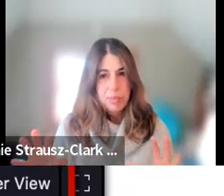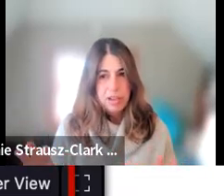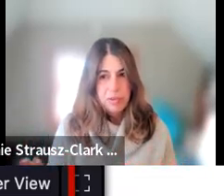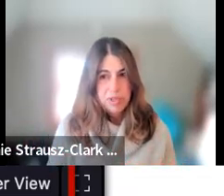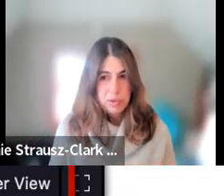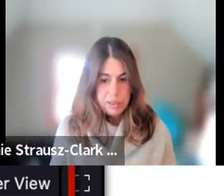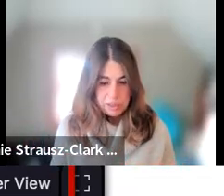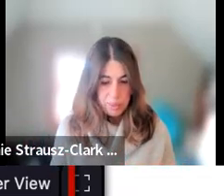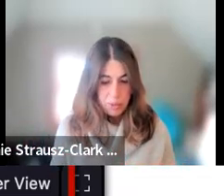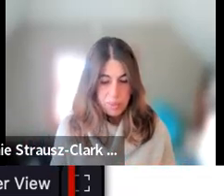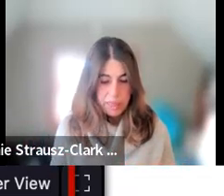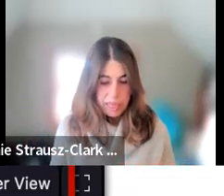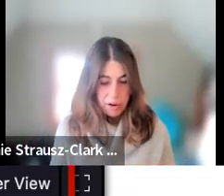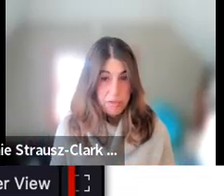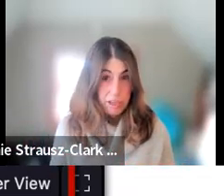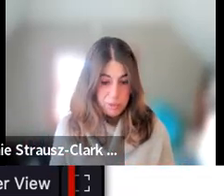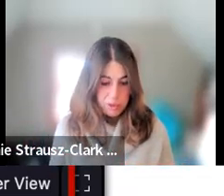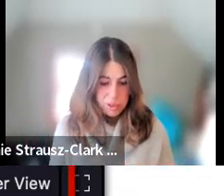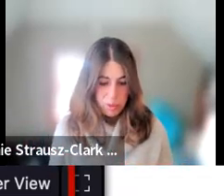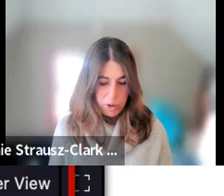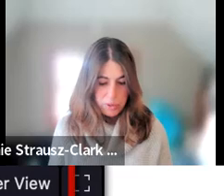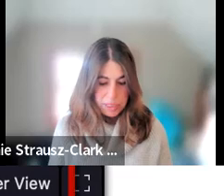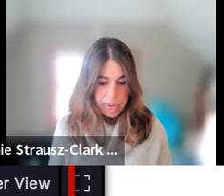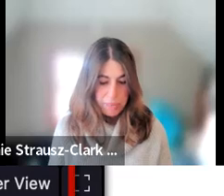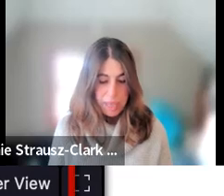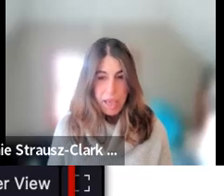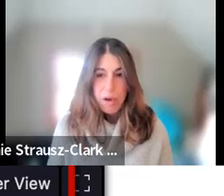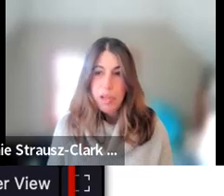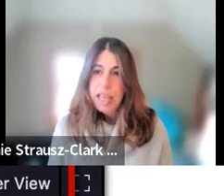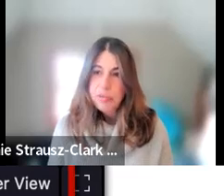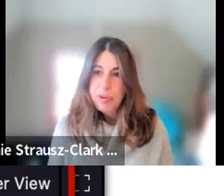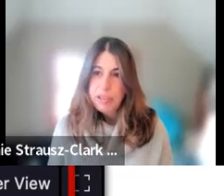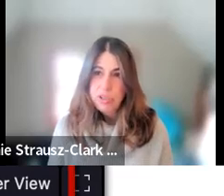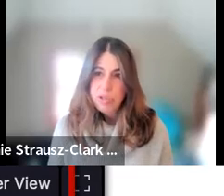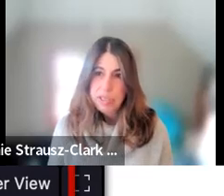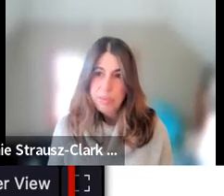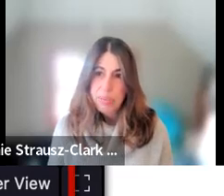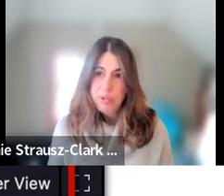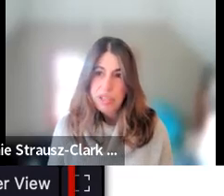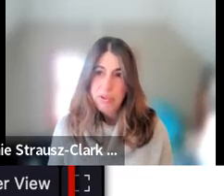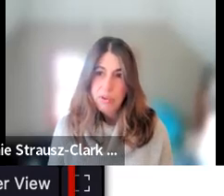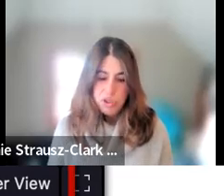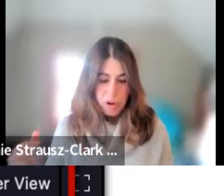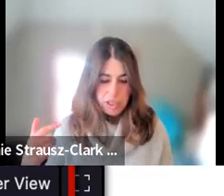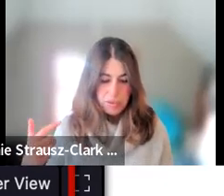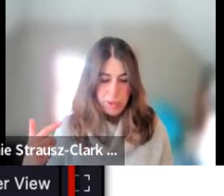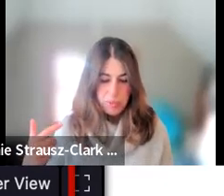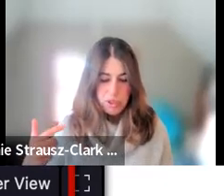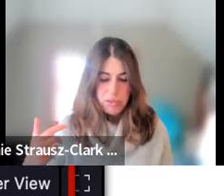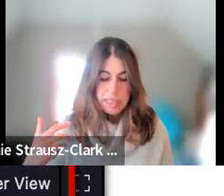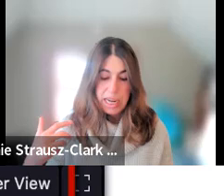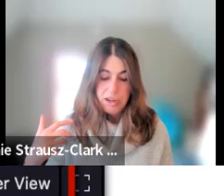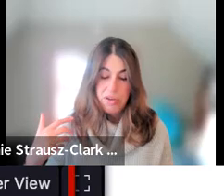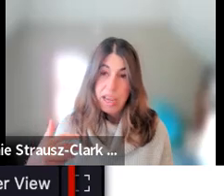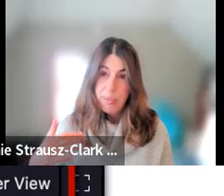see everybody if you don't need the support, but they are available to support you today. One last reminder to CRIS committee members, if you could try to remember